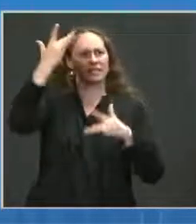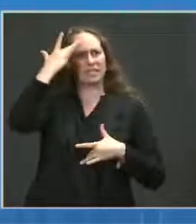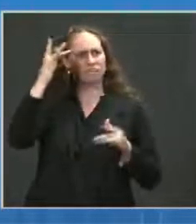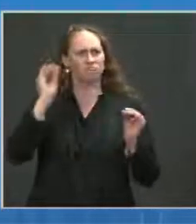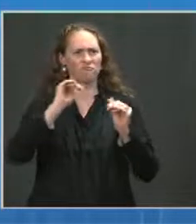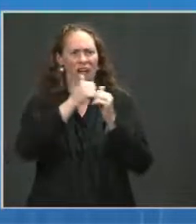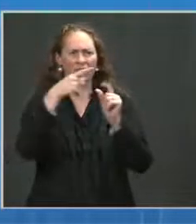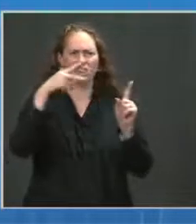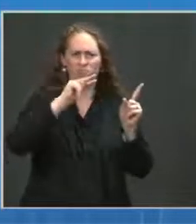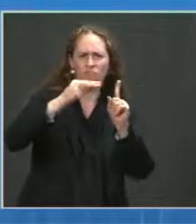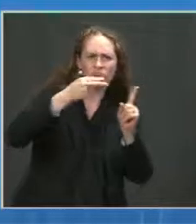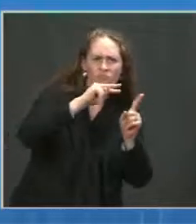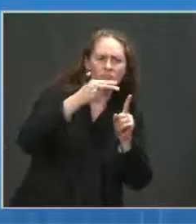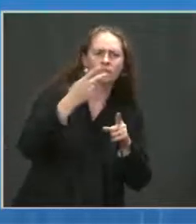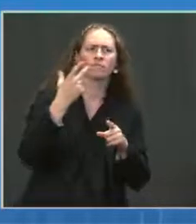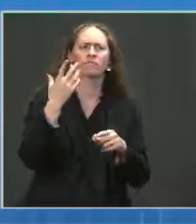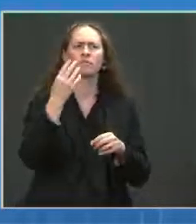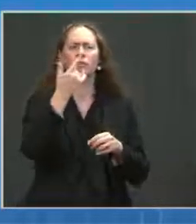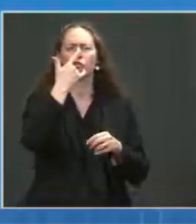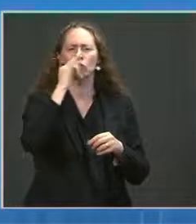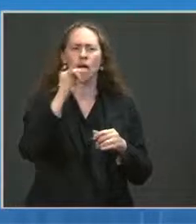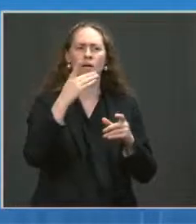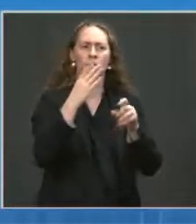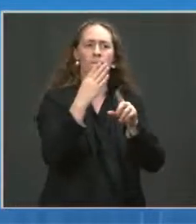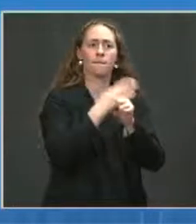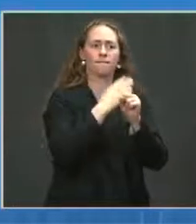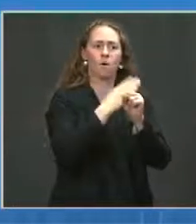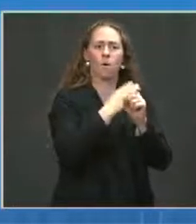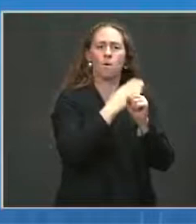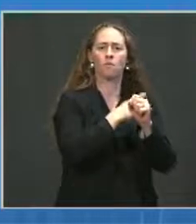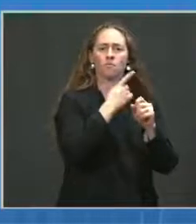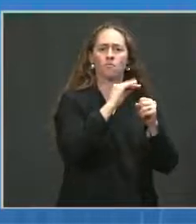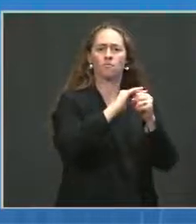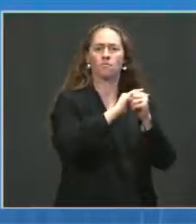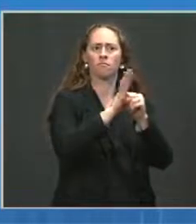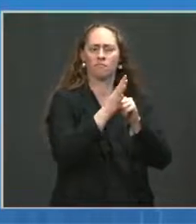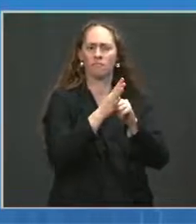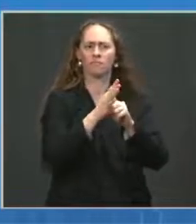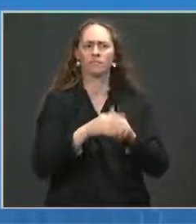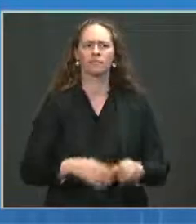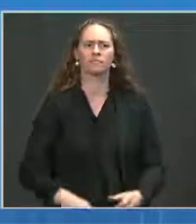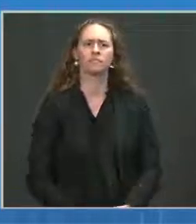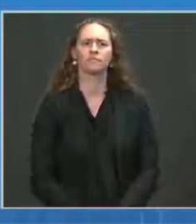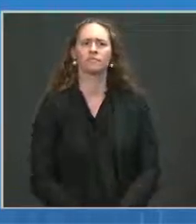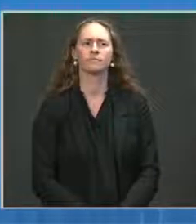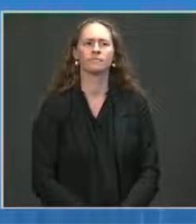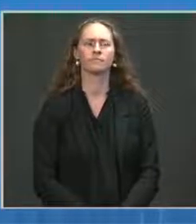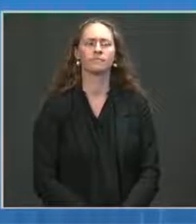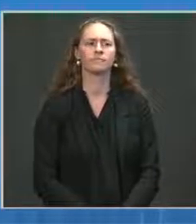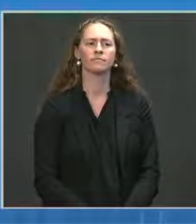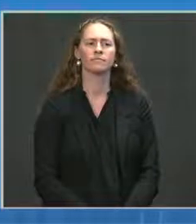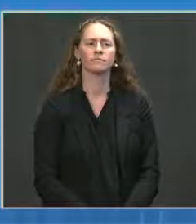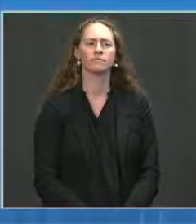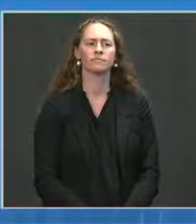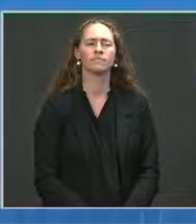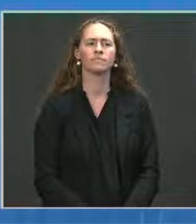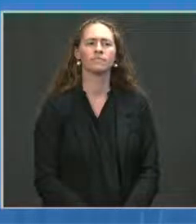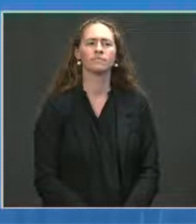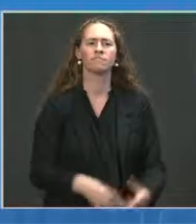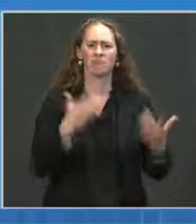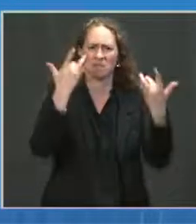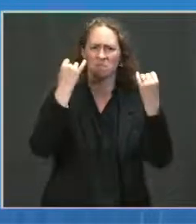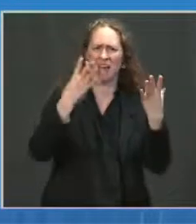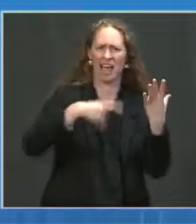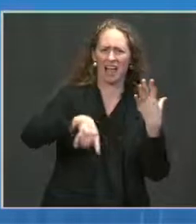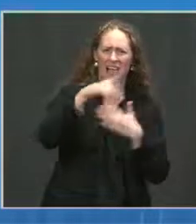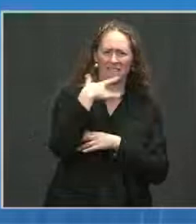COVID infections offer, that's something I heard a lot of people point to as a reason they don't need to be vaccinated. Is there any data on the number